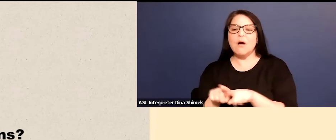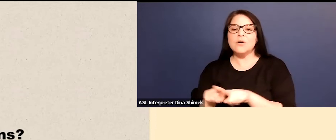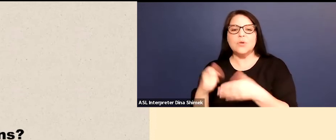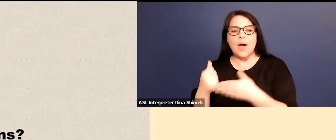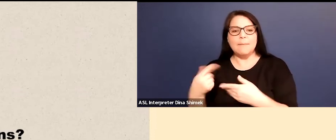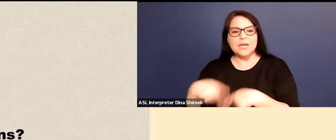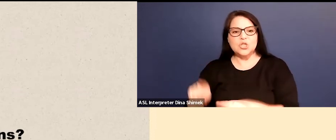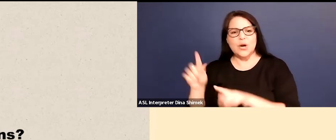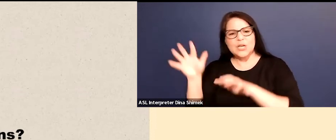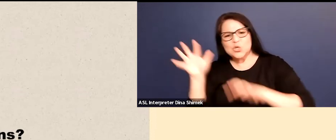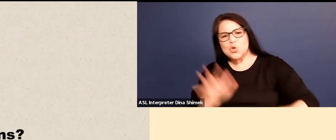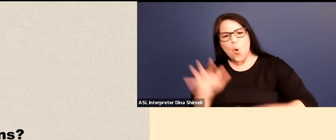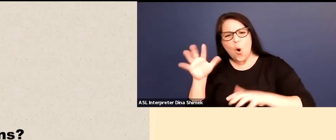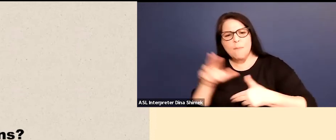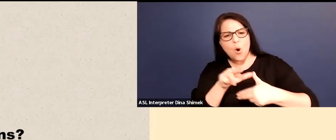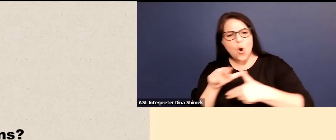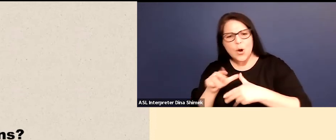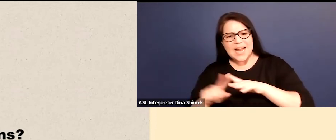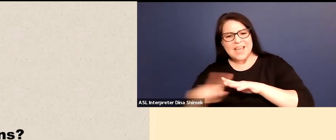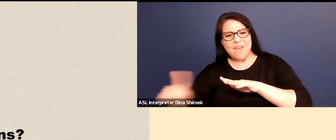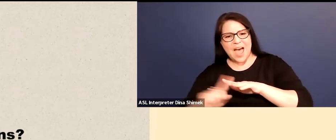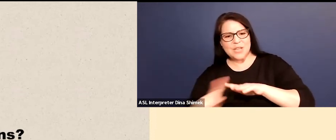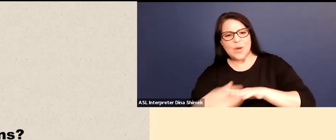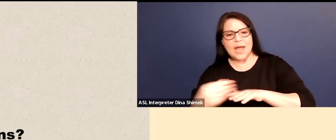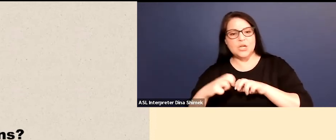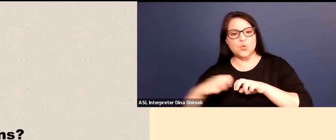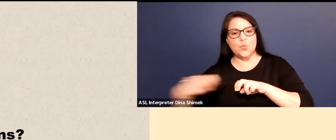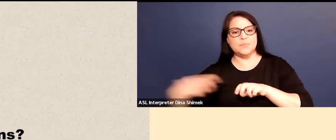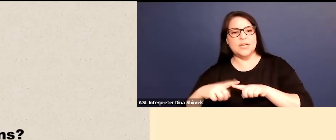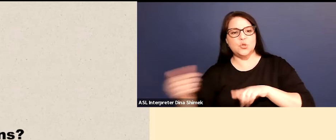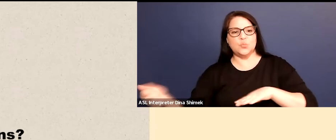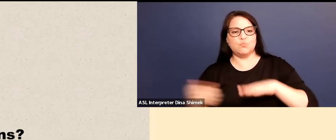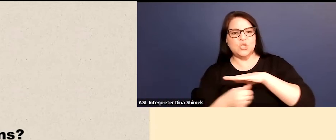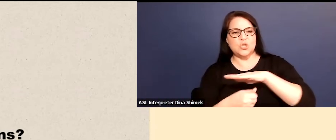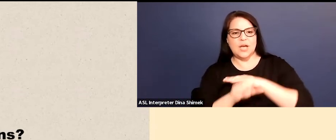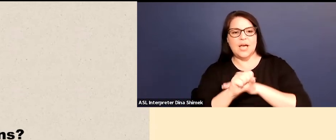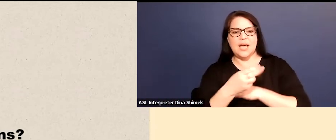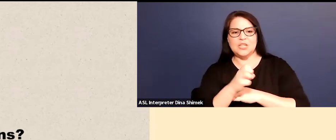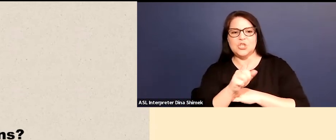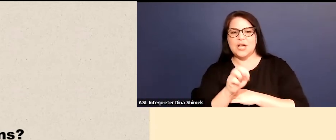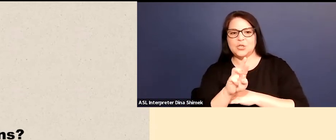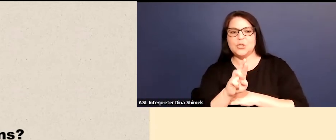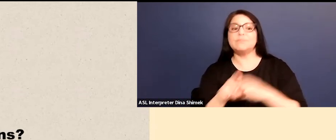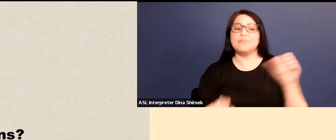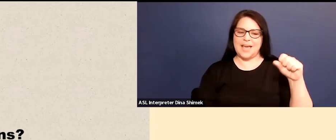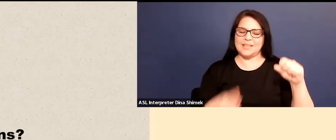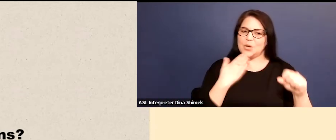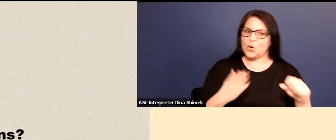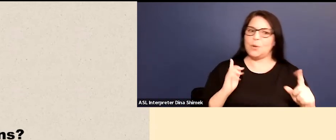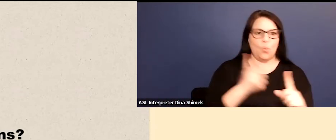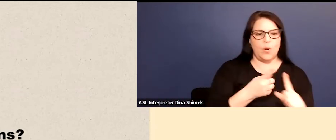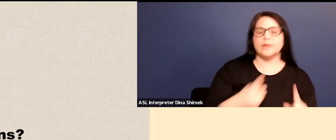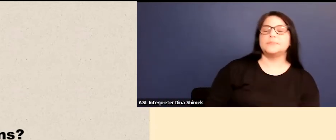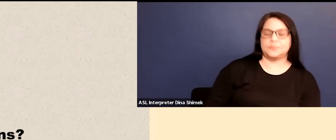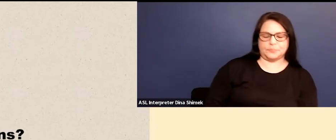during storm evacuation and transportation to shelters. Yes, that is a good point, that we